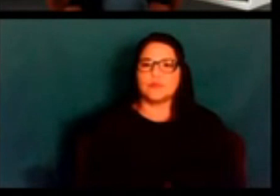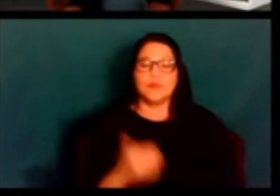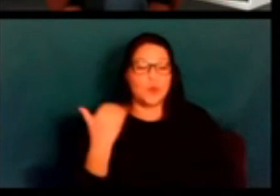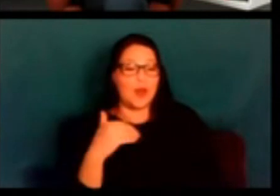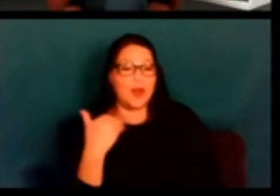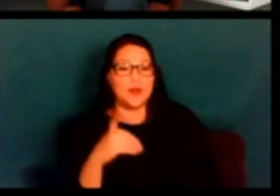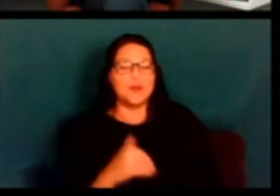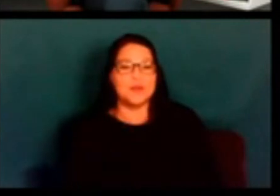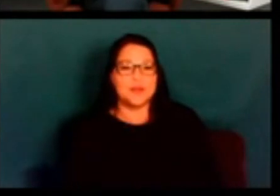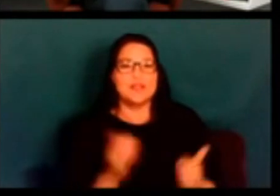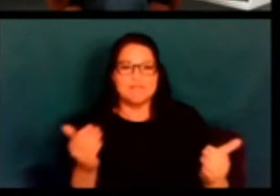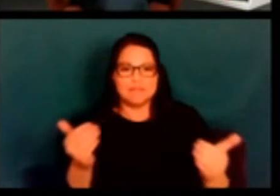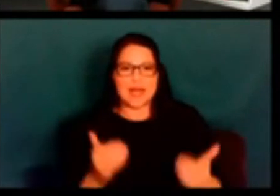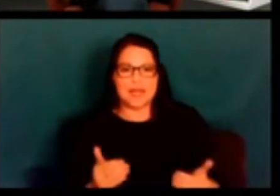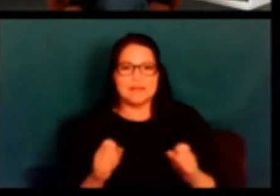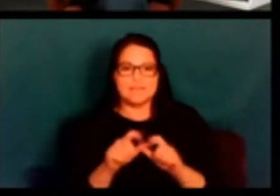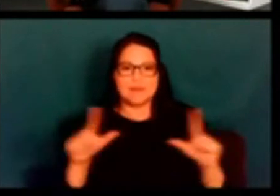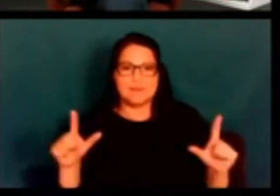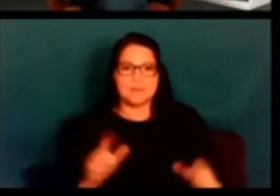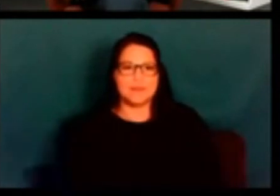Wow. Let's go to the next image.